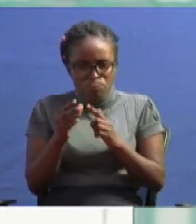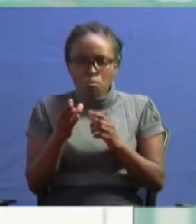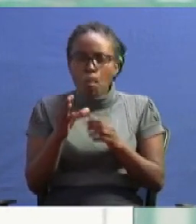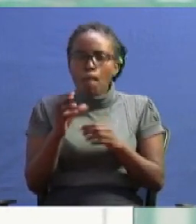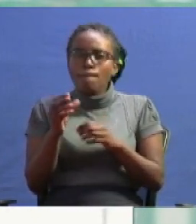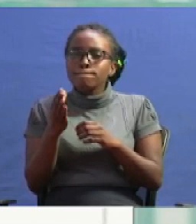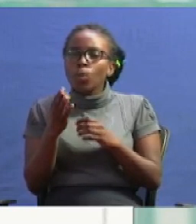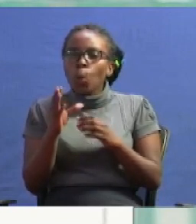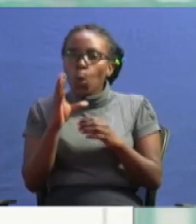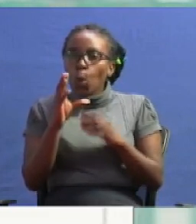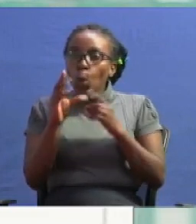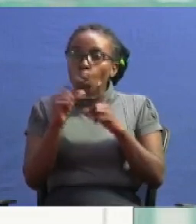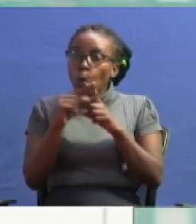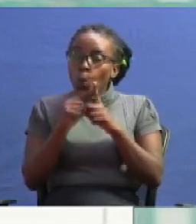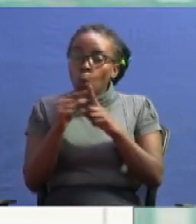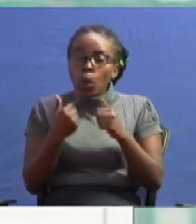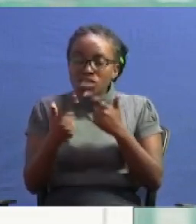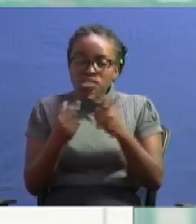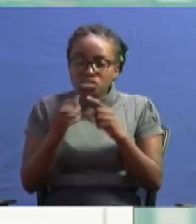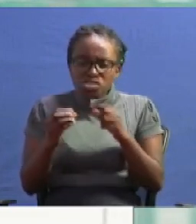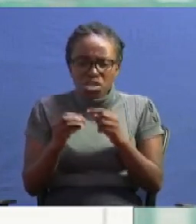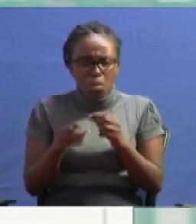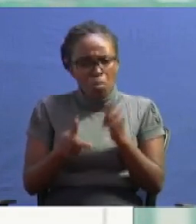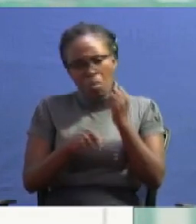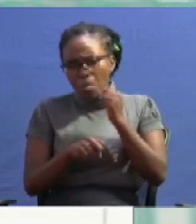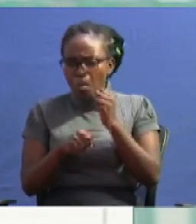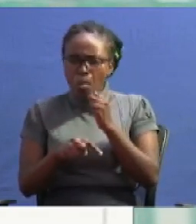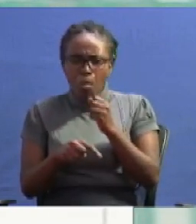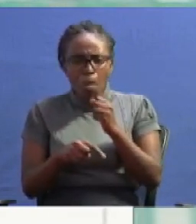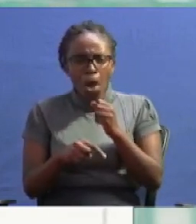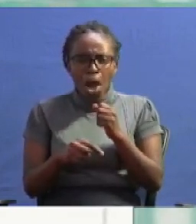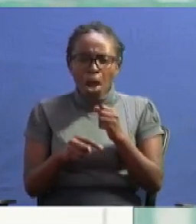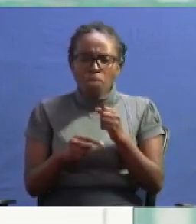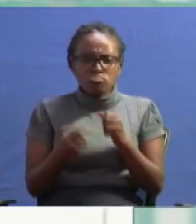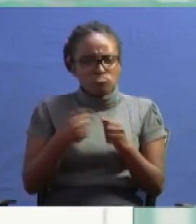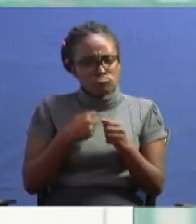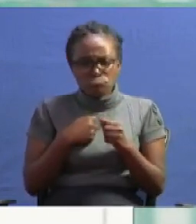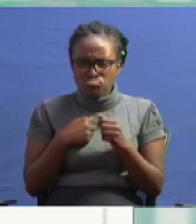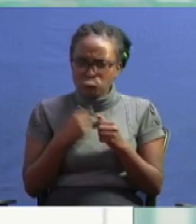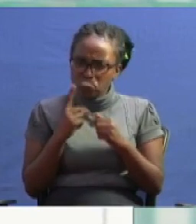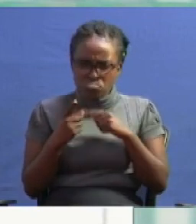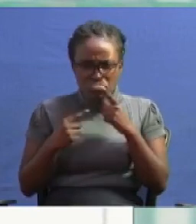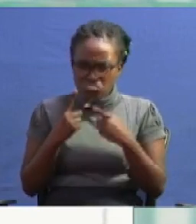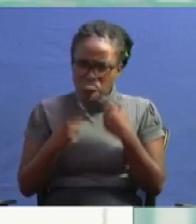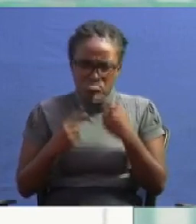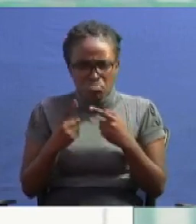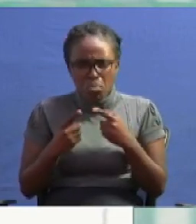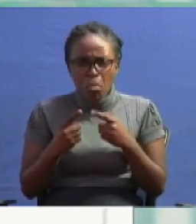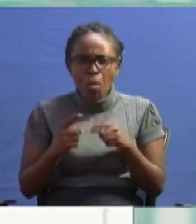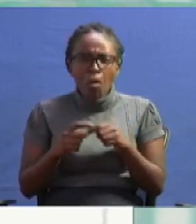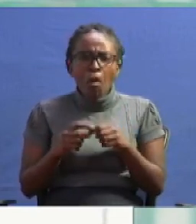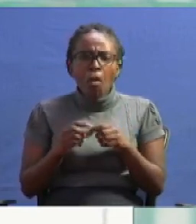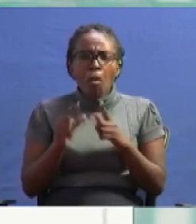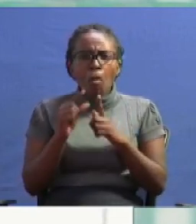said words I was not supposed to say. I insulted people I was not supposed to insult. And when you use